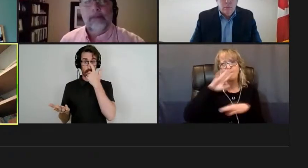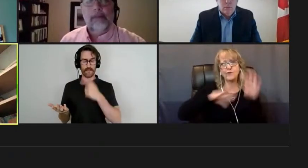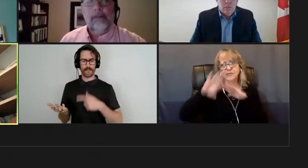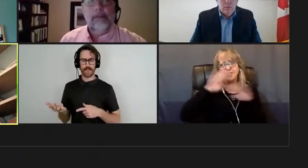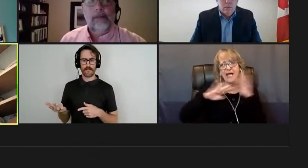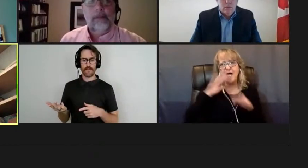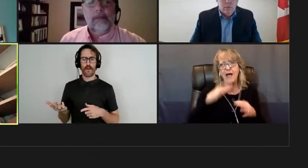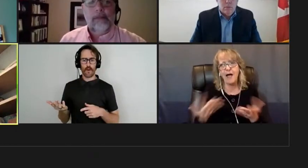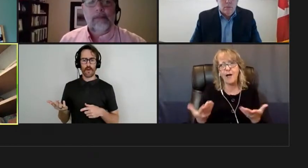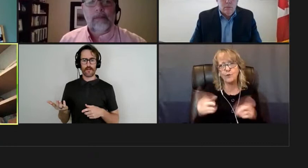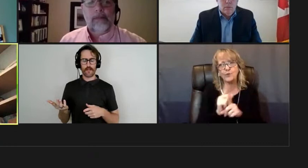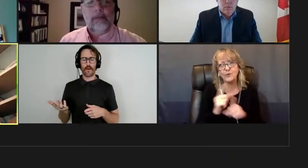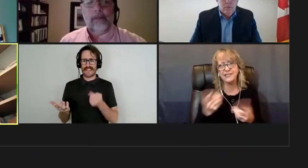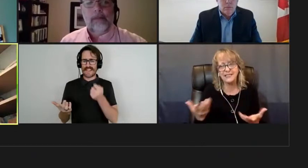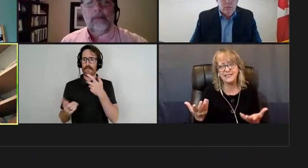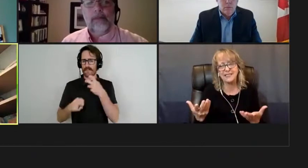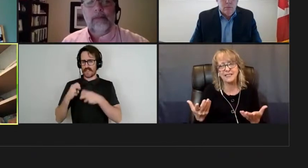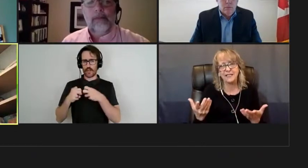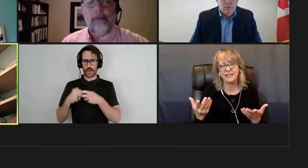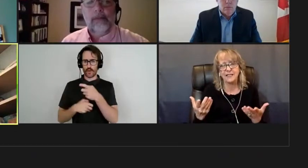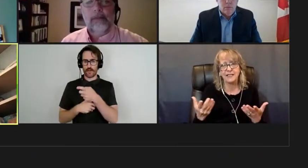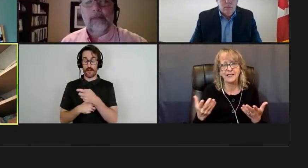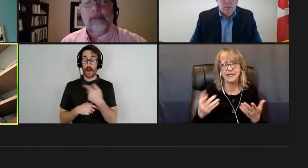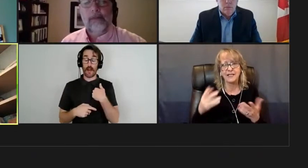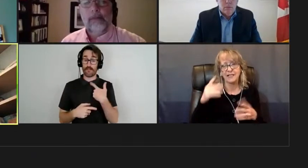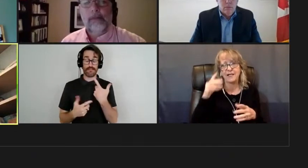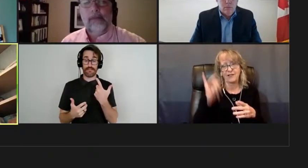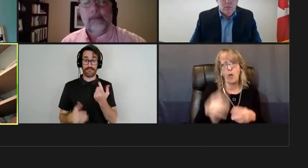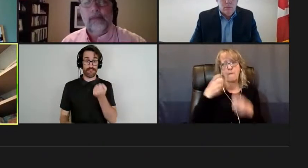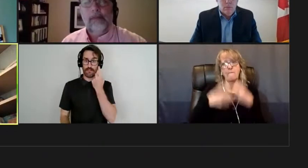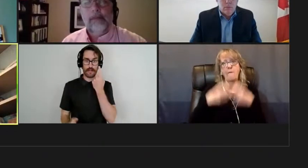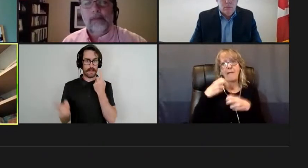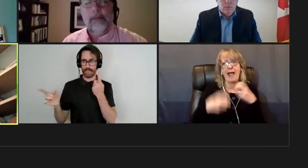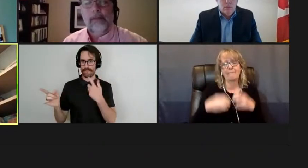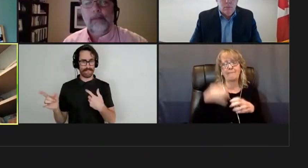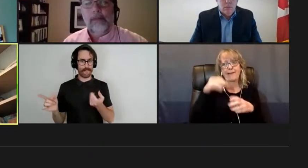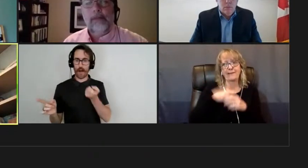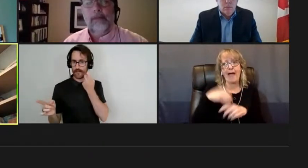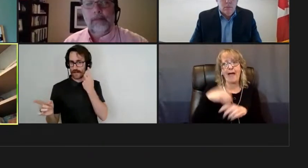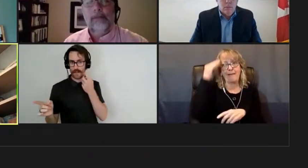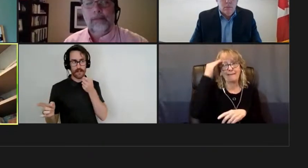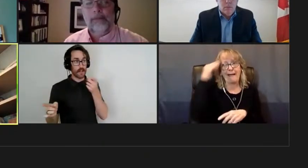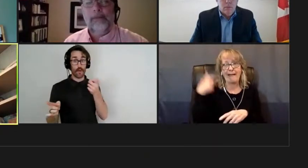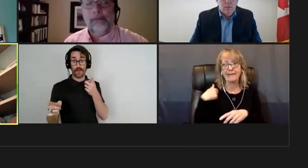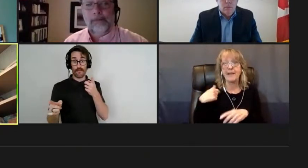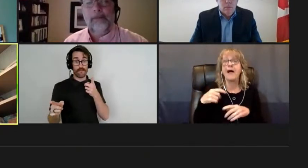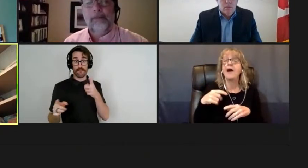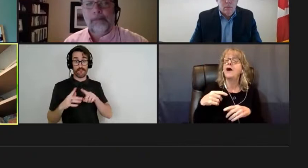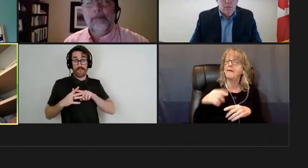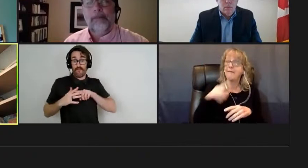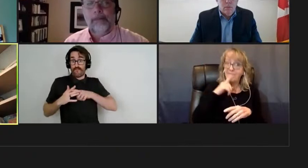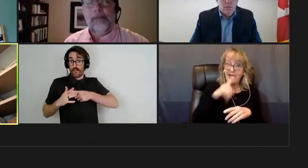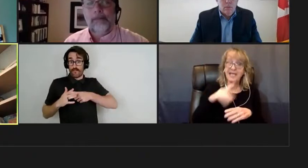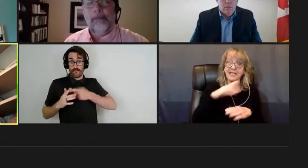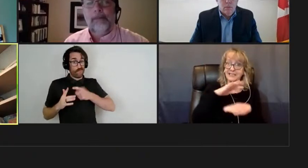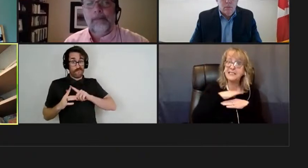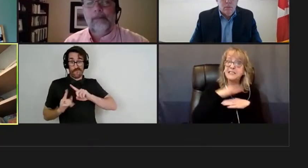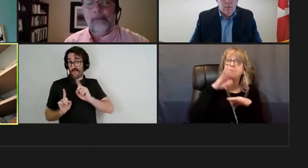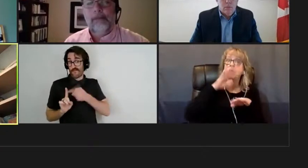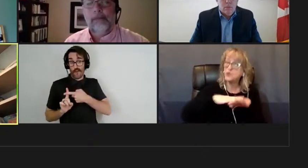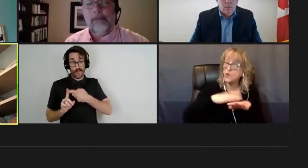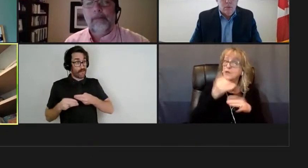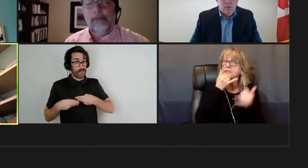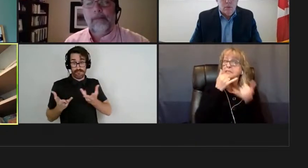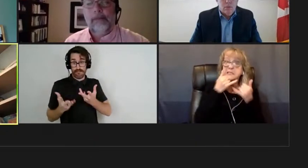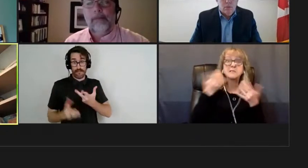that was a little bit problematic, though I totally appreciate, and they do, that they were out really early and that we got those vaccines out